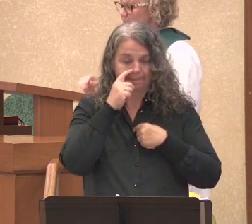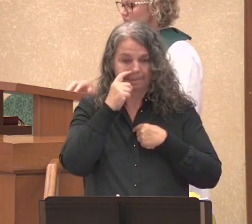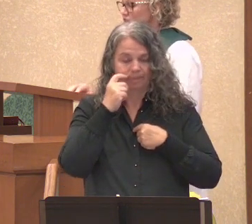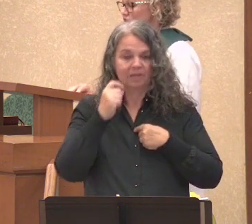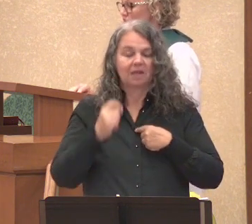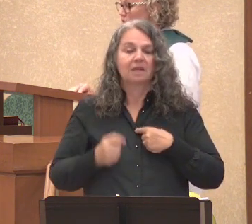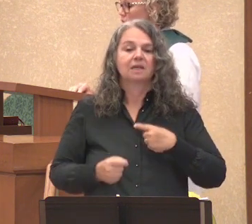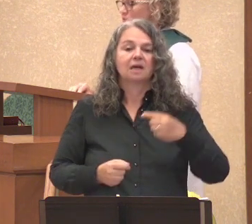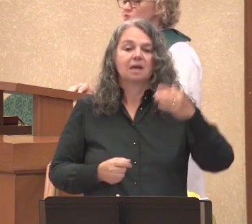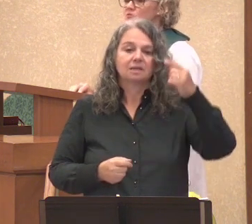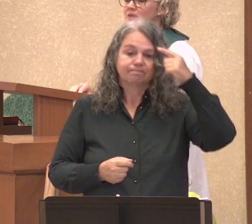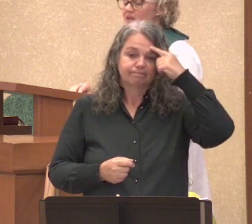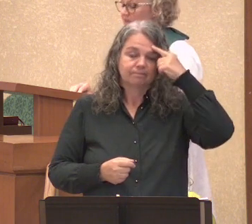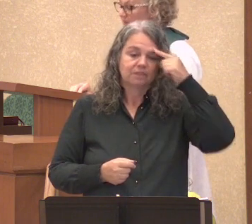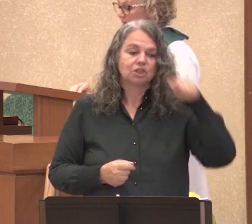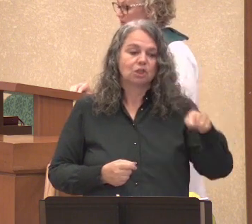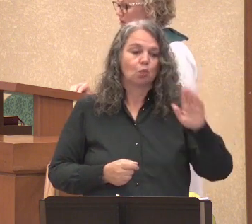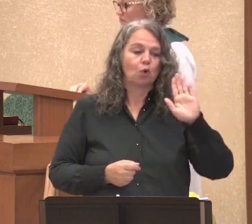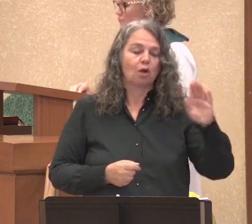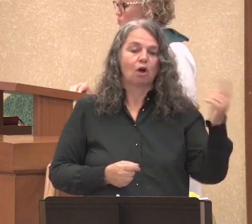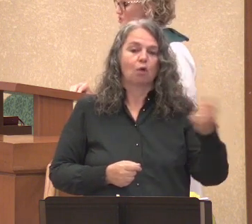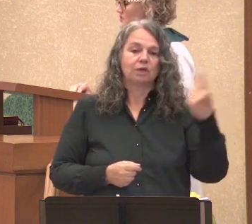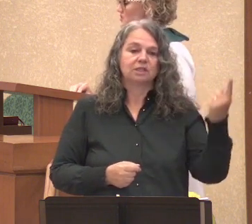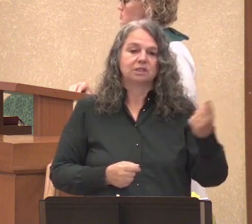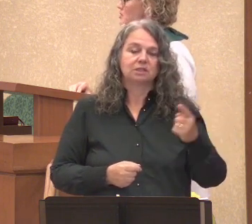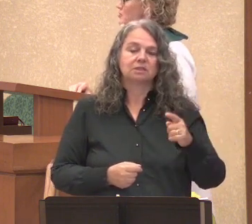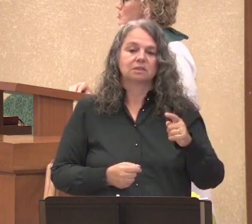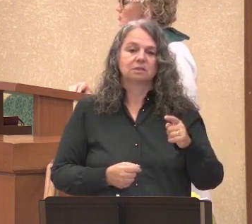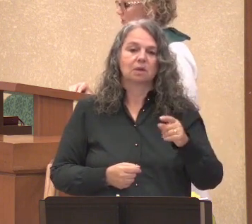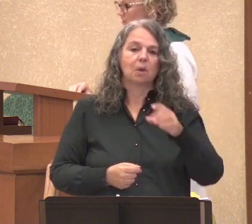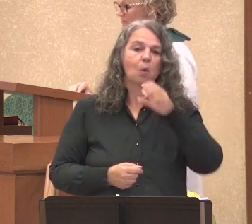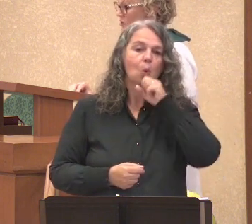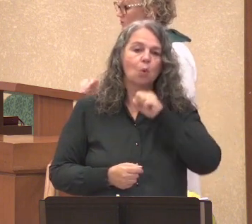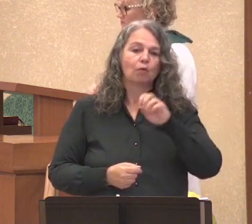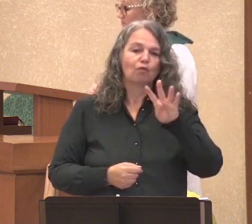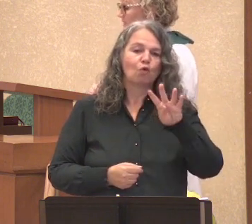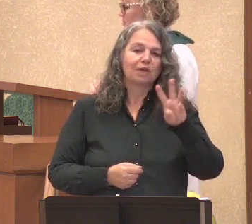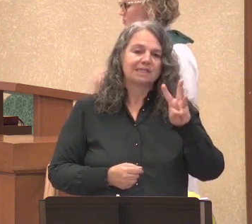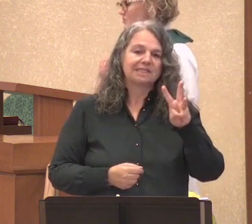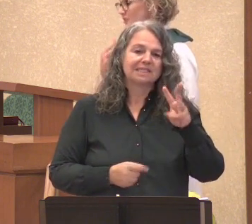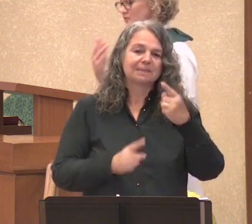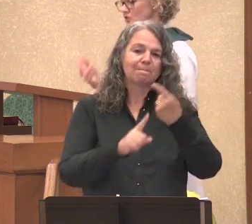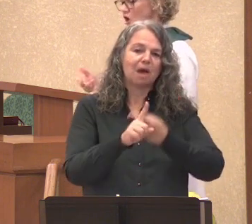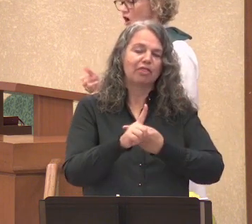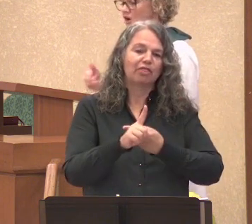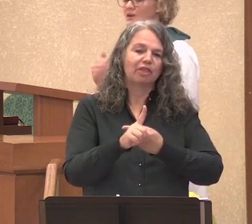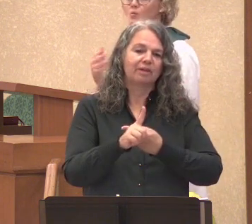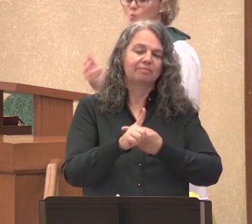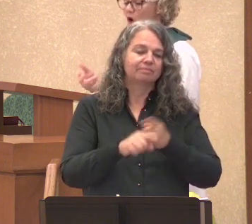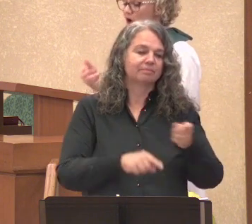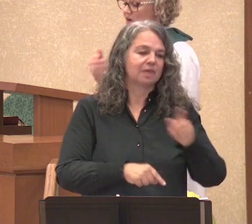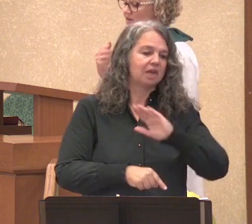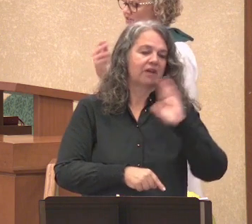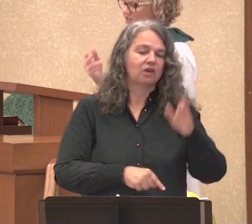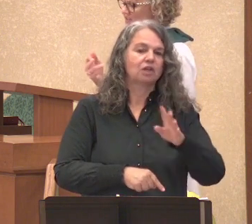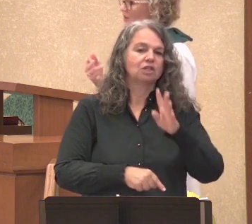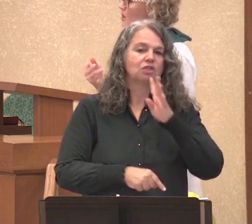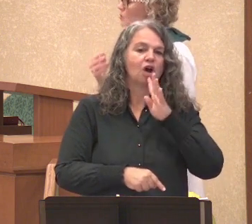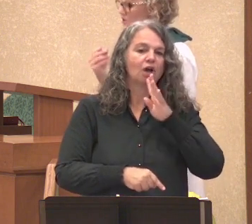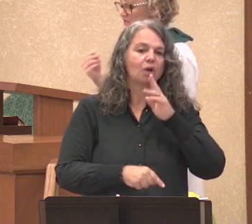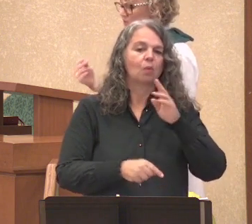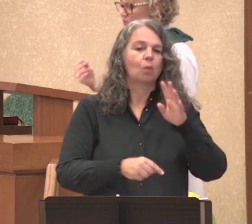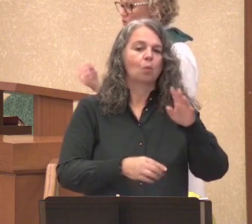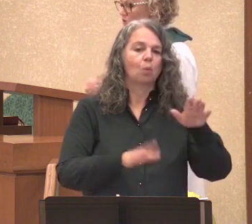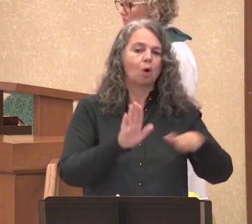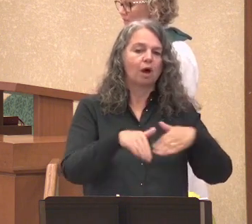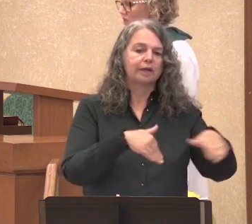Cognitively, she will always remain at a 4 to 6 month old level. She will never talk, walk, sit,